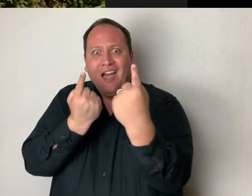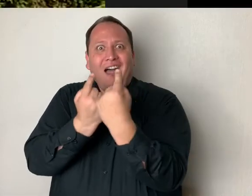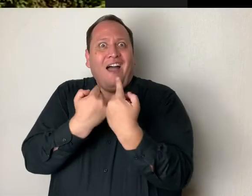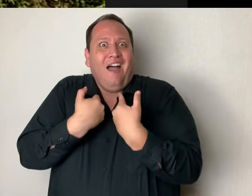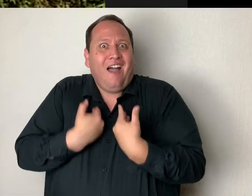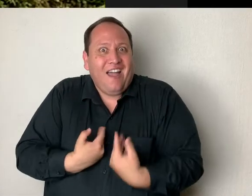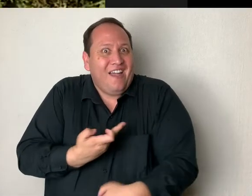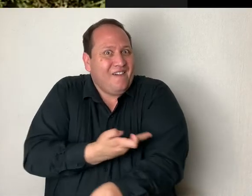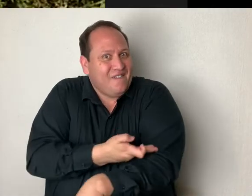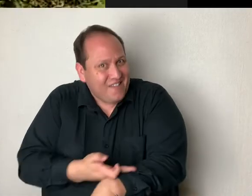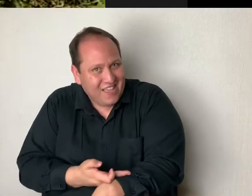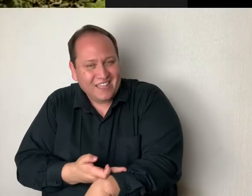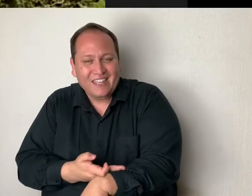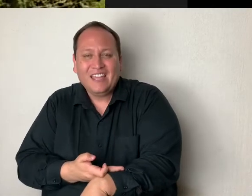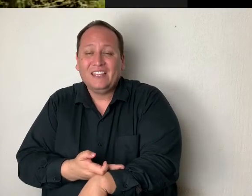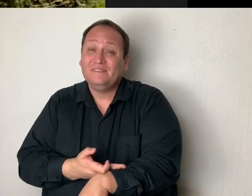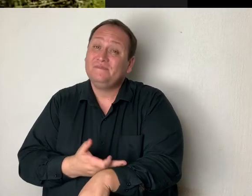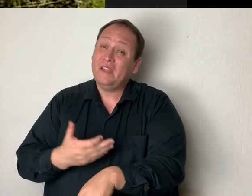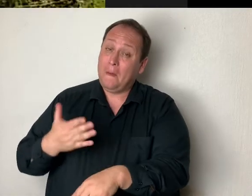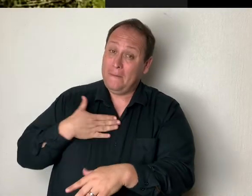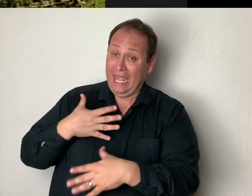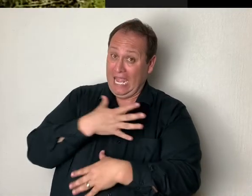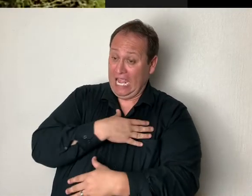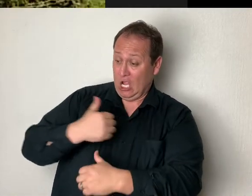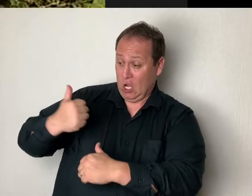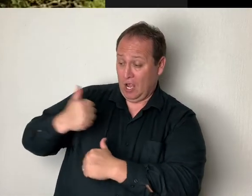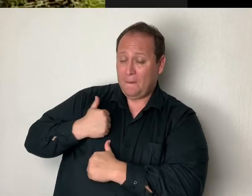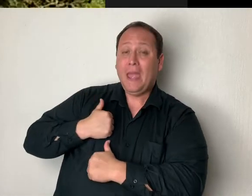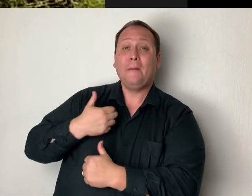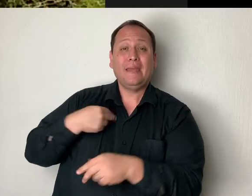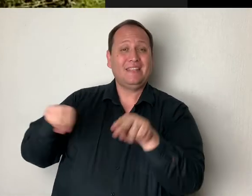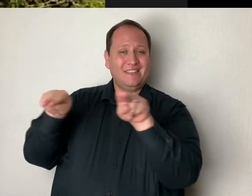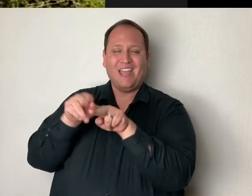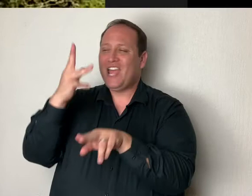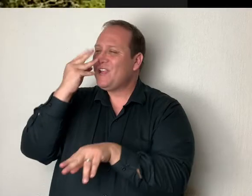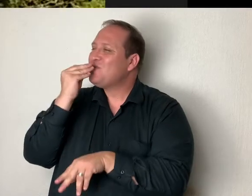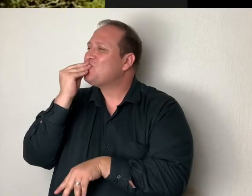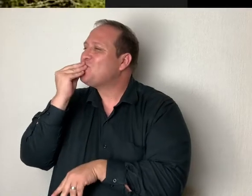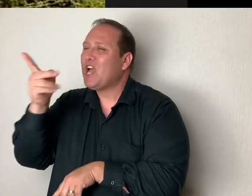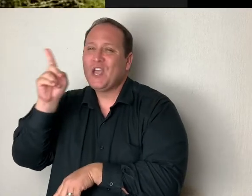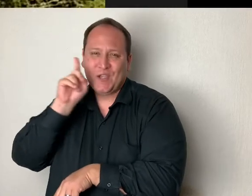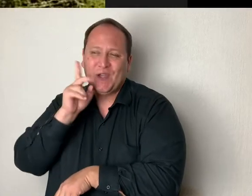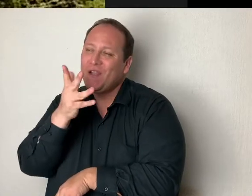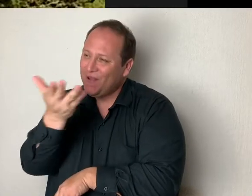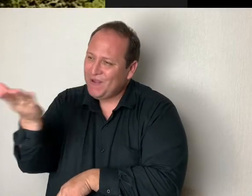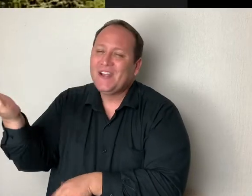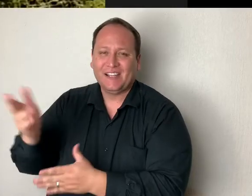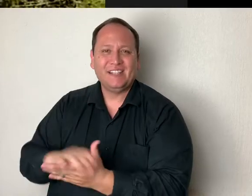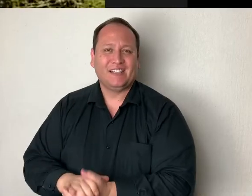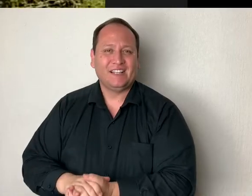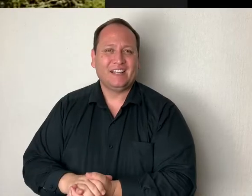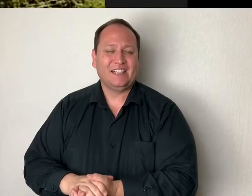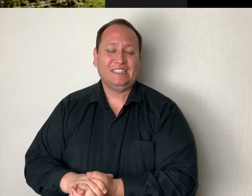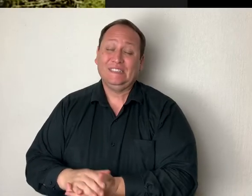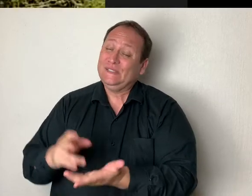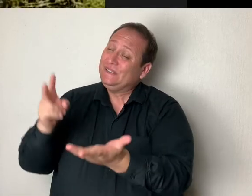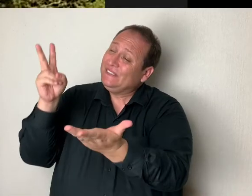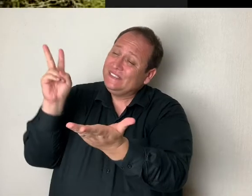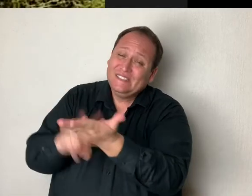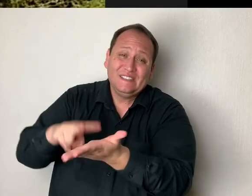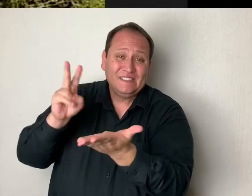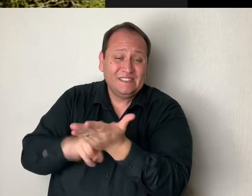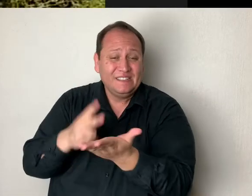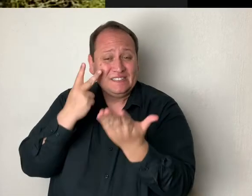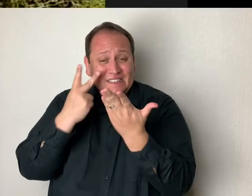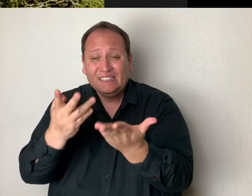military son and my precious granddaughters. You know, it is priceless to see the sparkle of a grandparent's